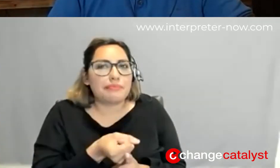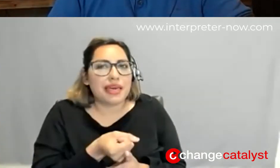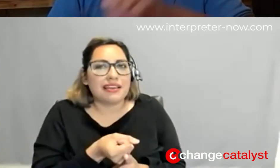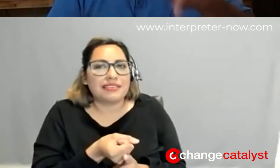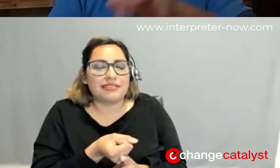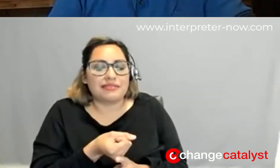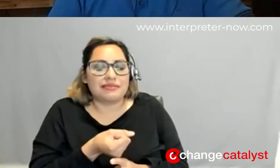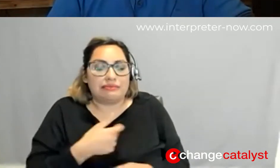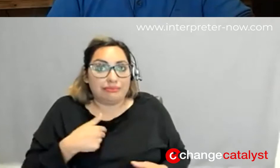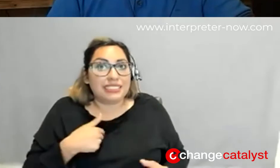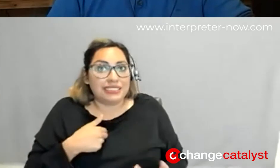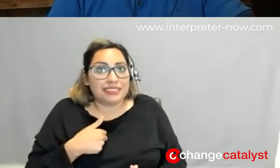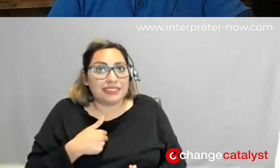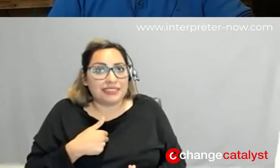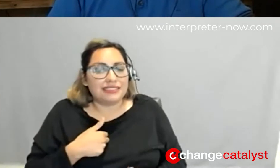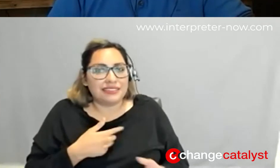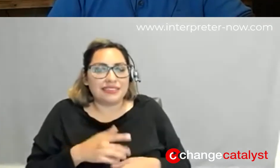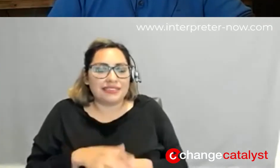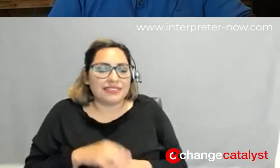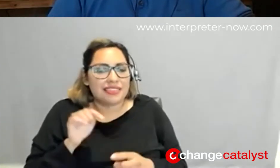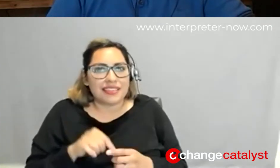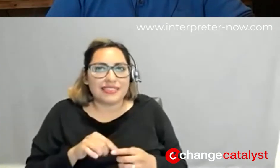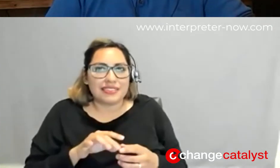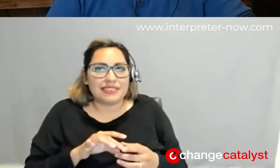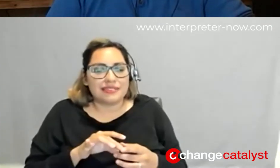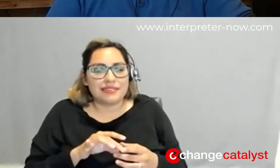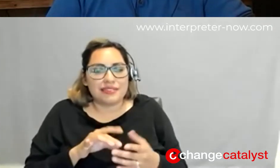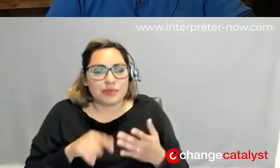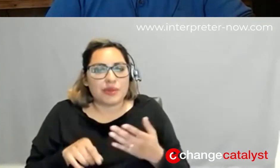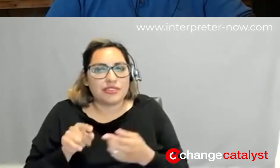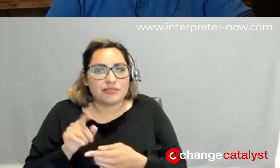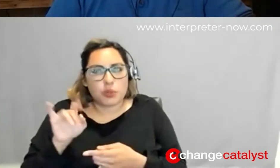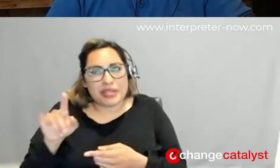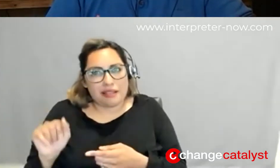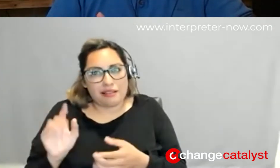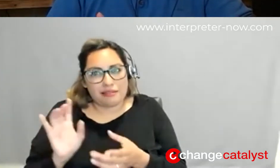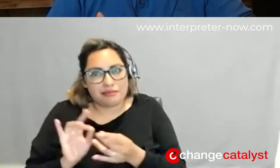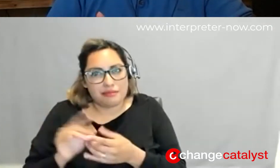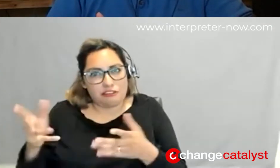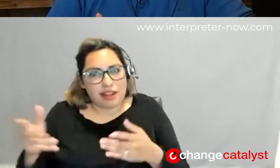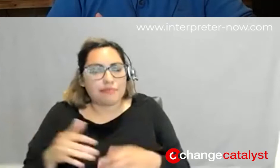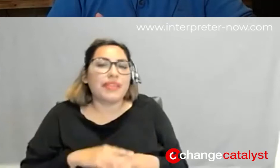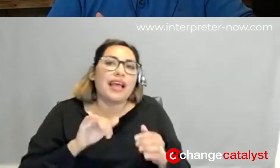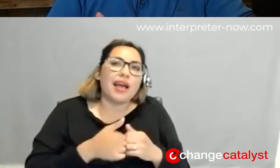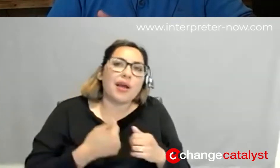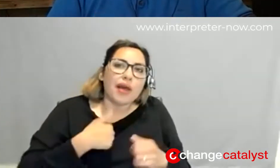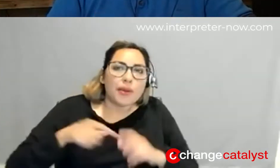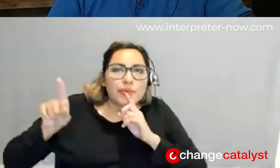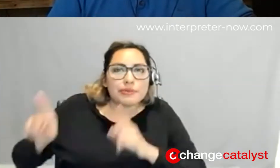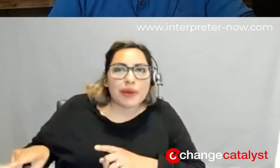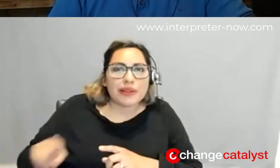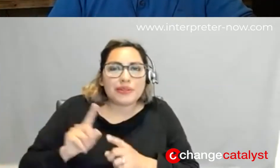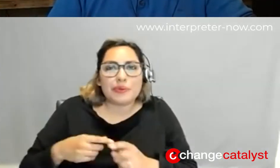and this goes back to something Tonita kind of alluded to, is how I responded to my